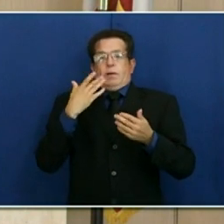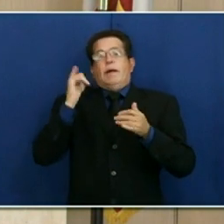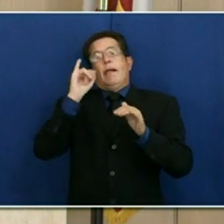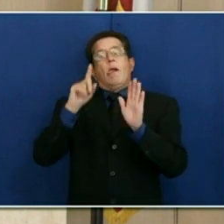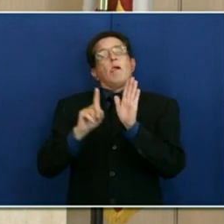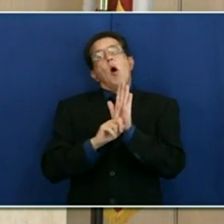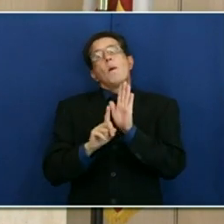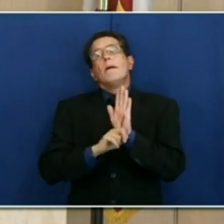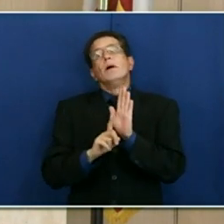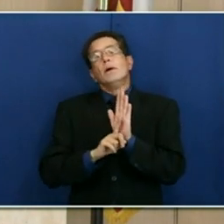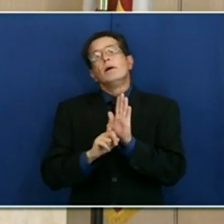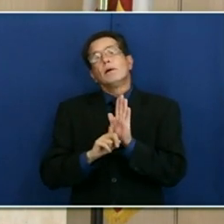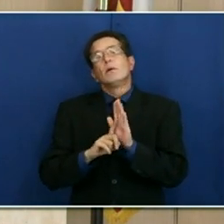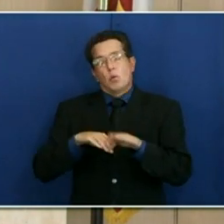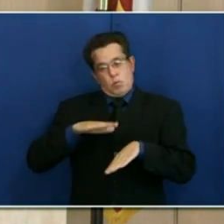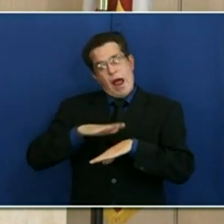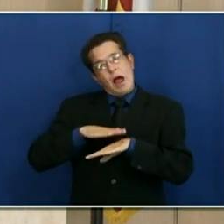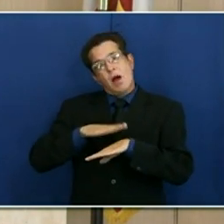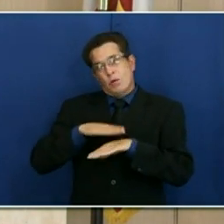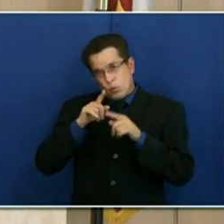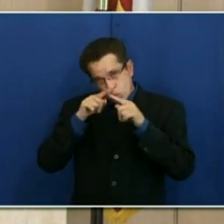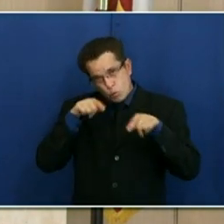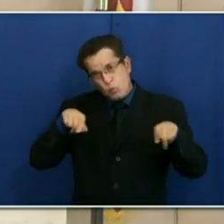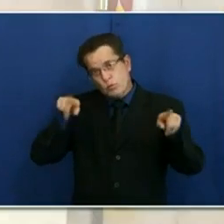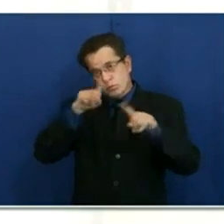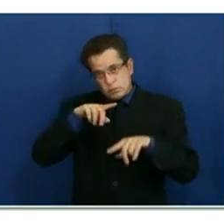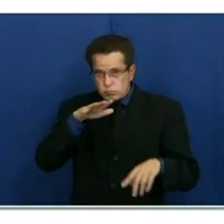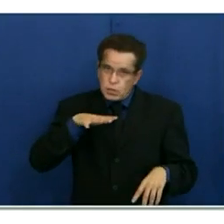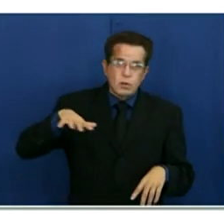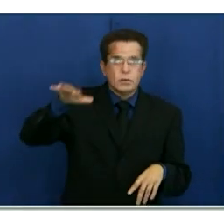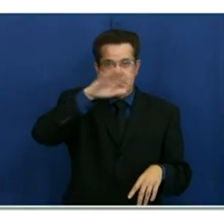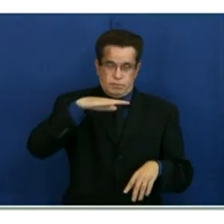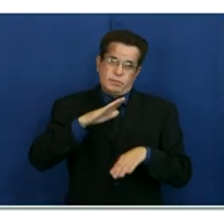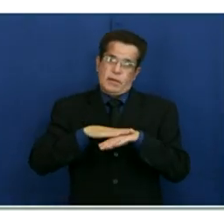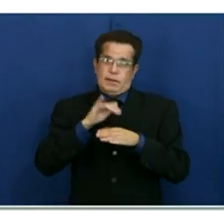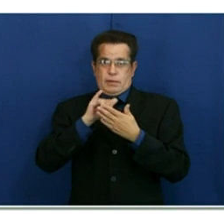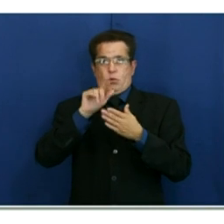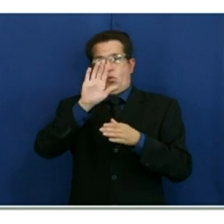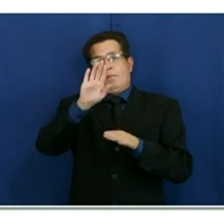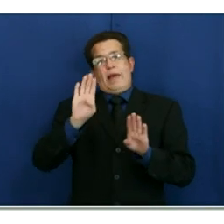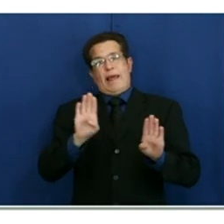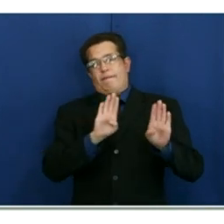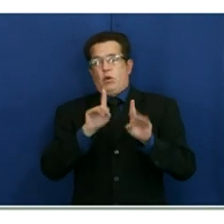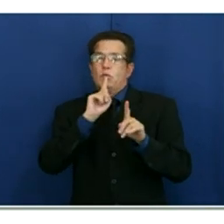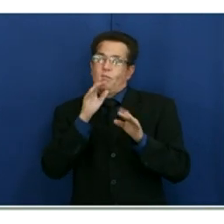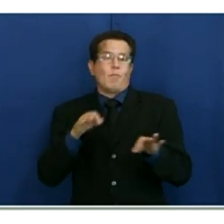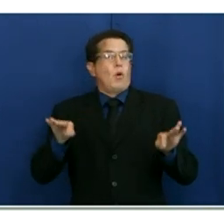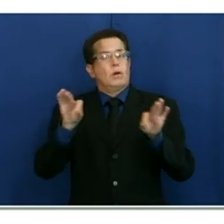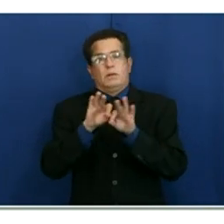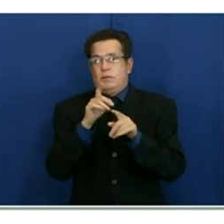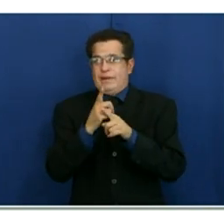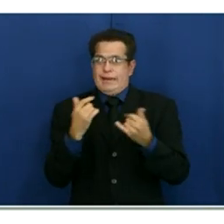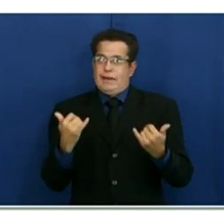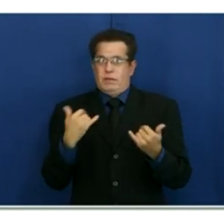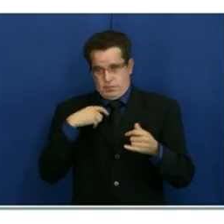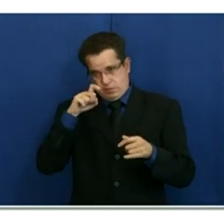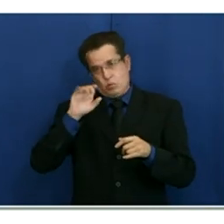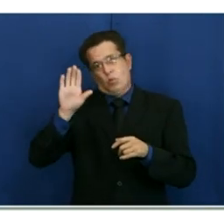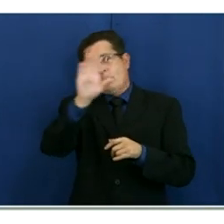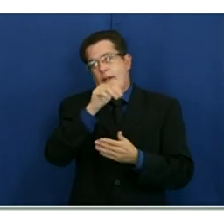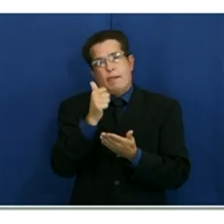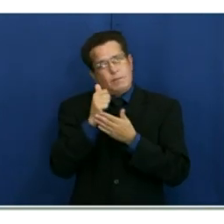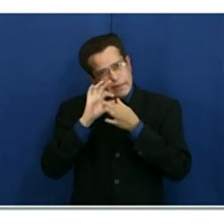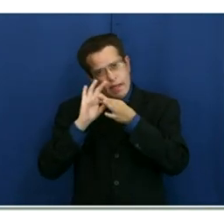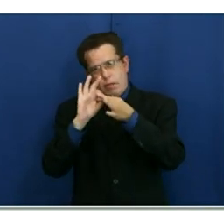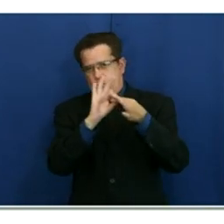alarm, first slide, that our actions matter, and we all must work together to